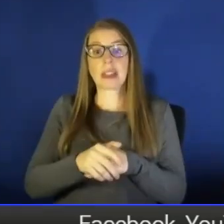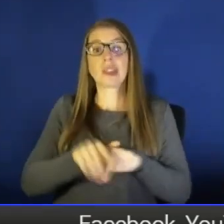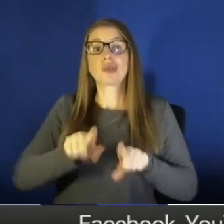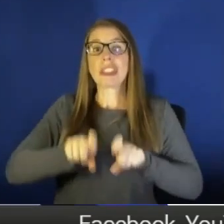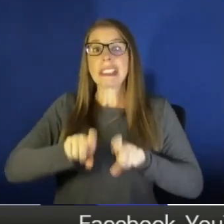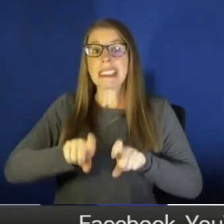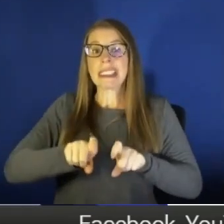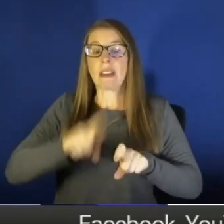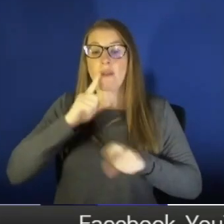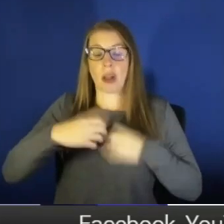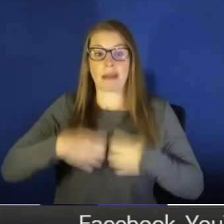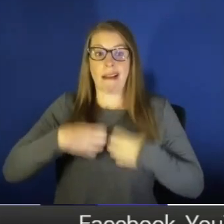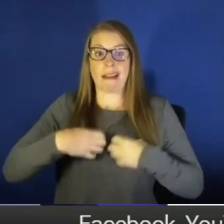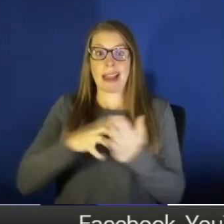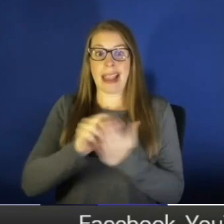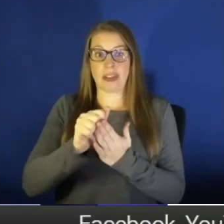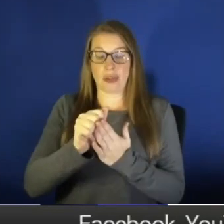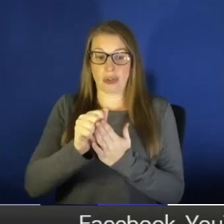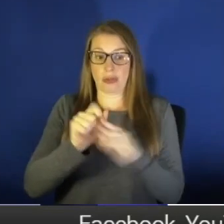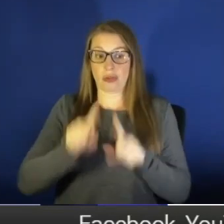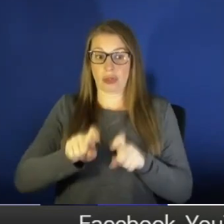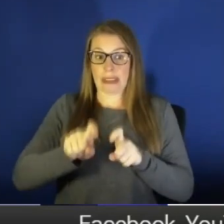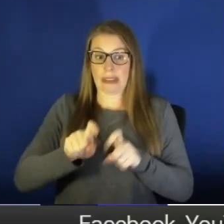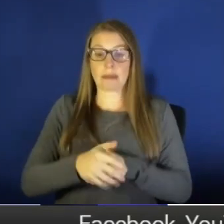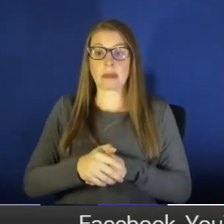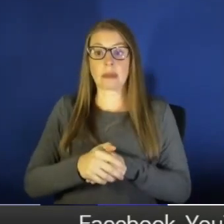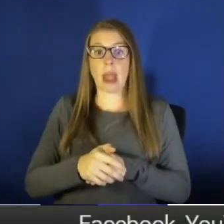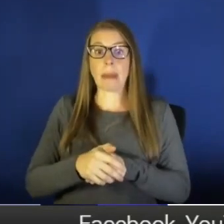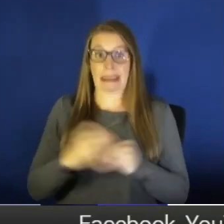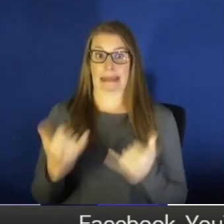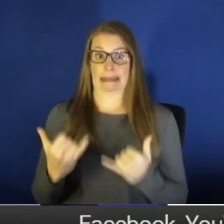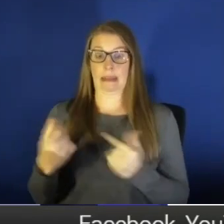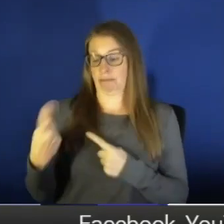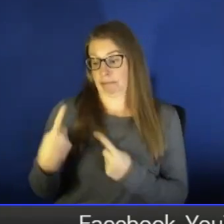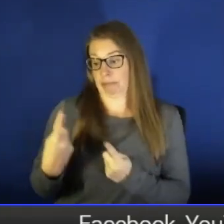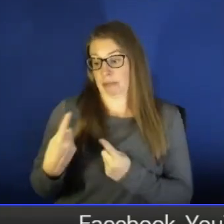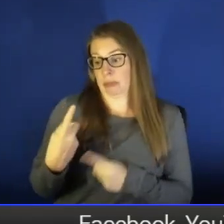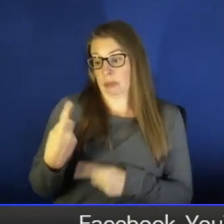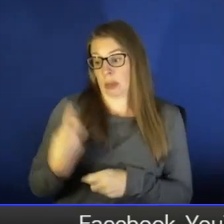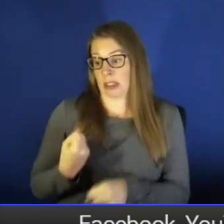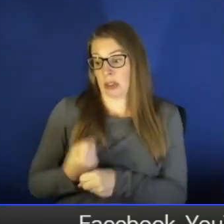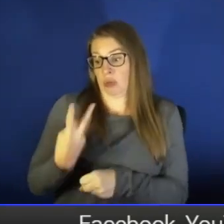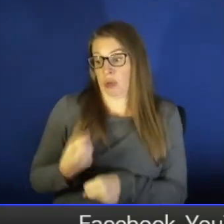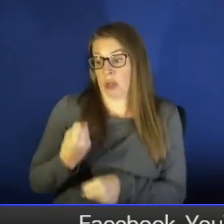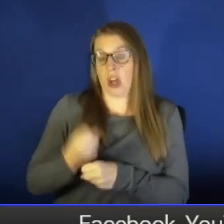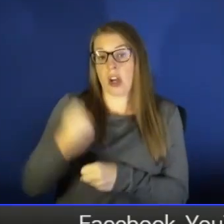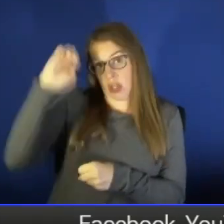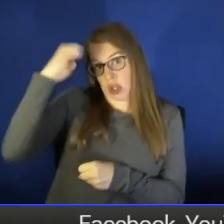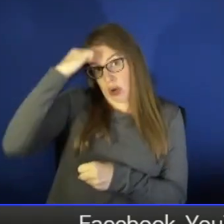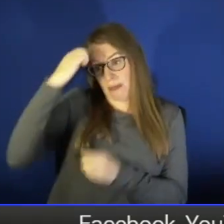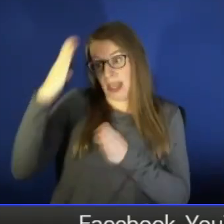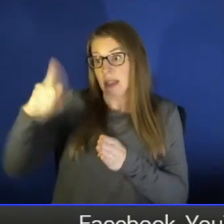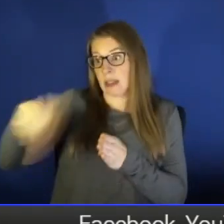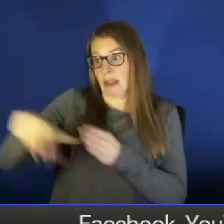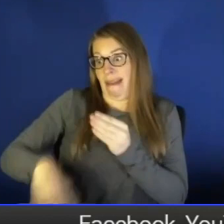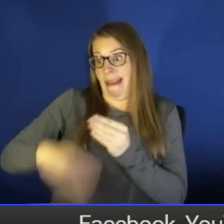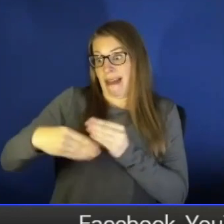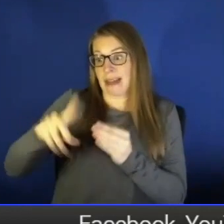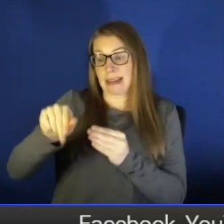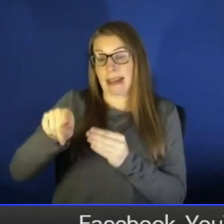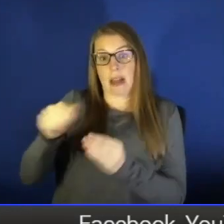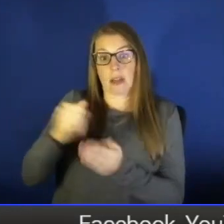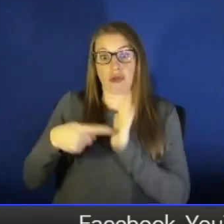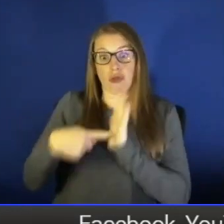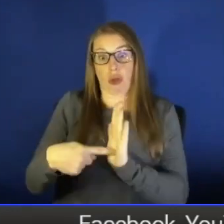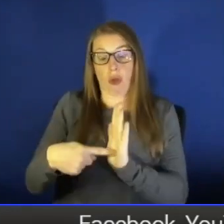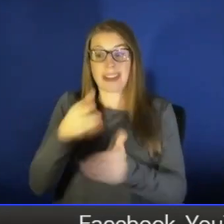right now. Based on right now. Then within the last couple of years, the Europeans have added to the data that shows that in some groups